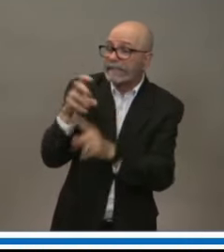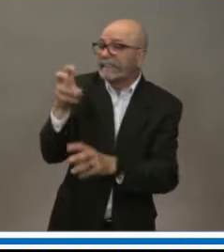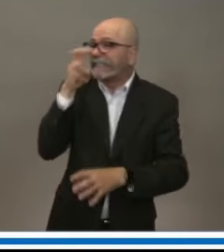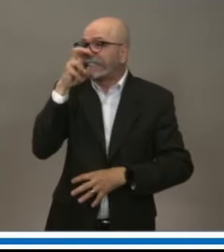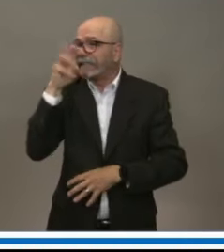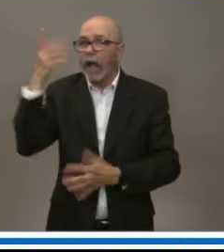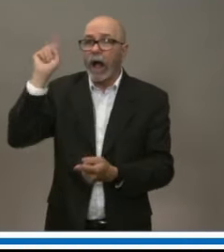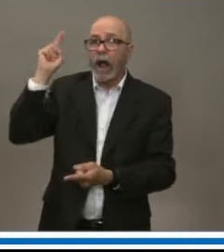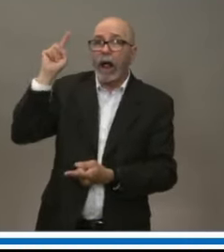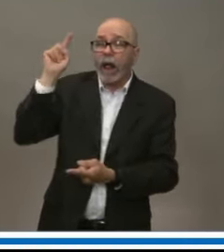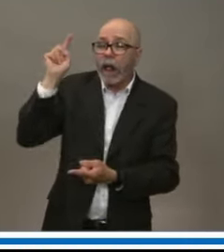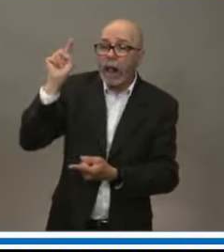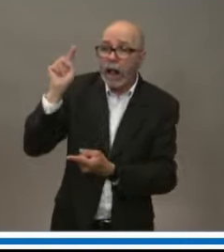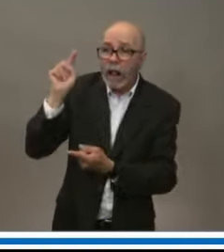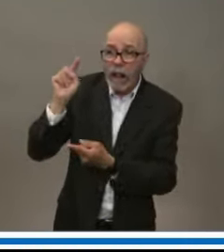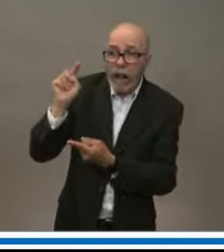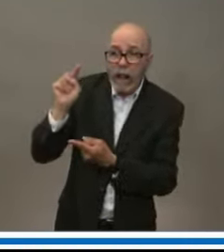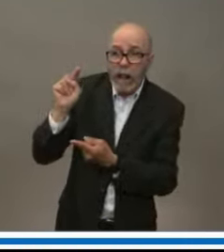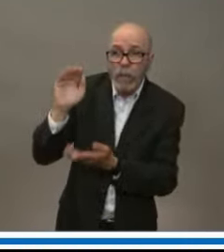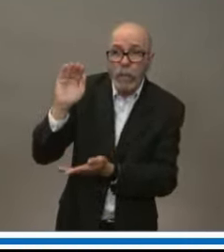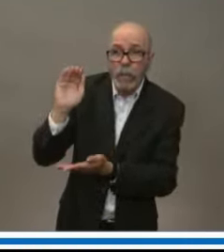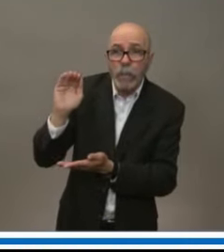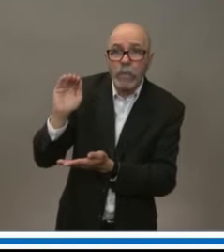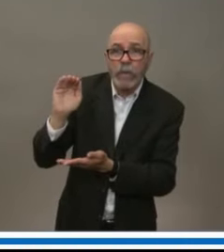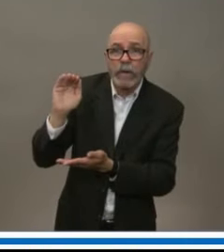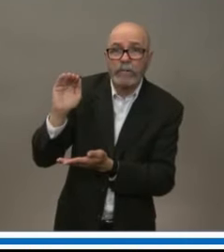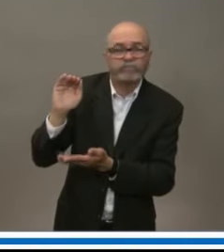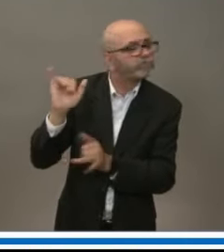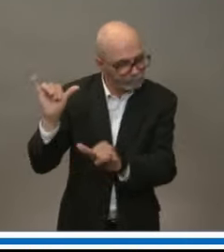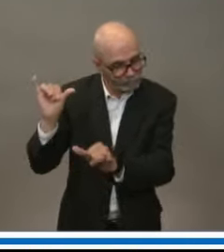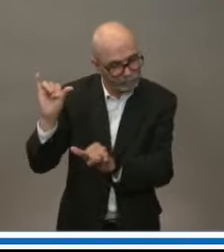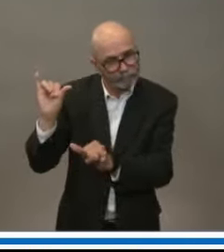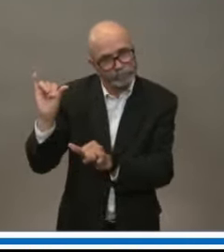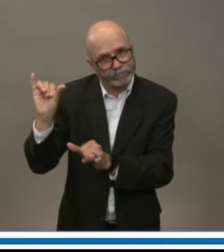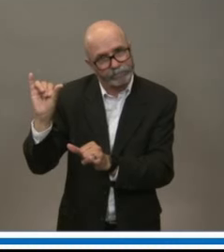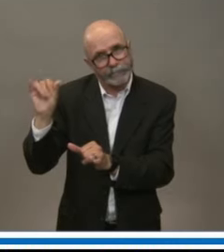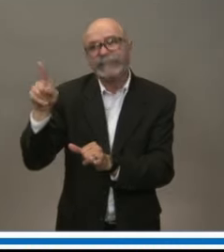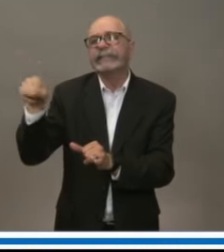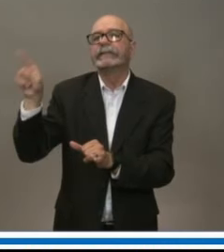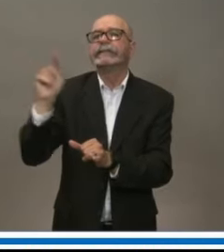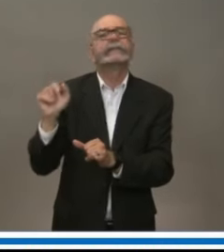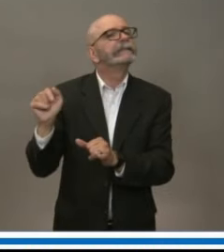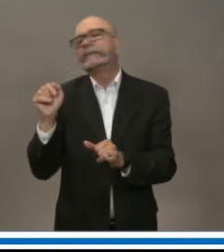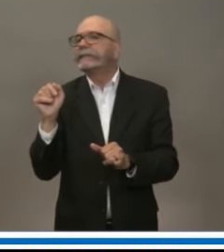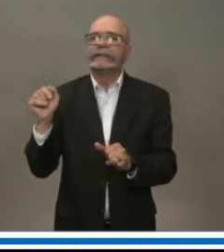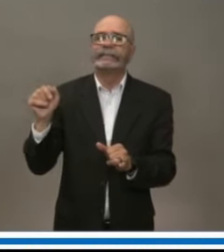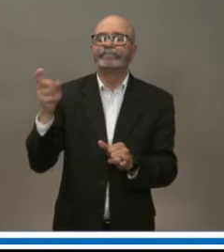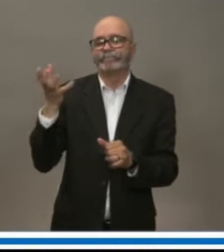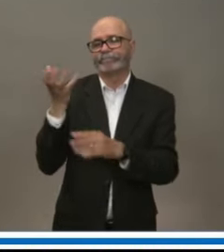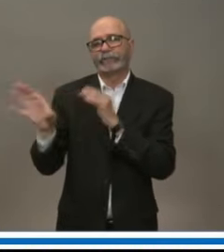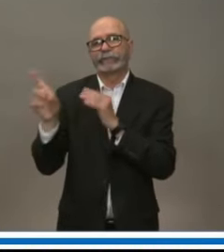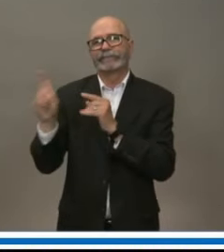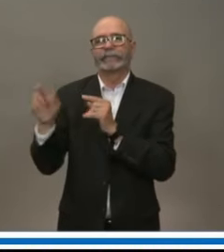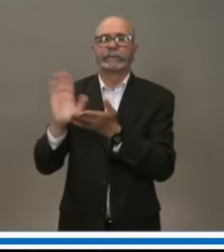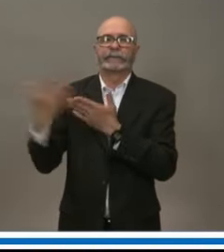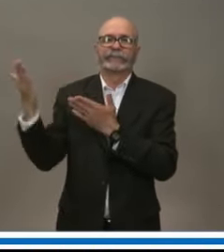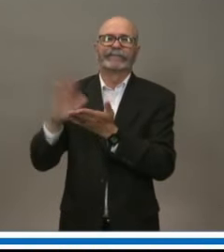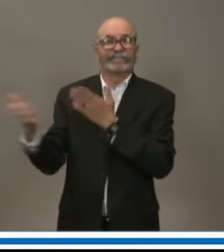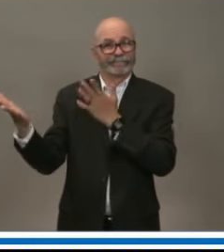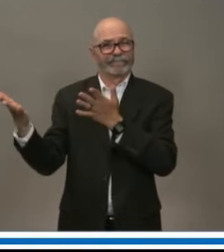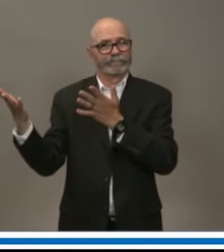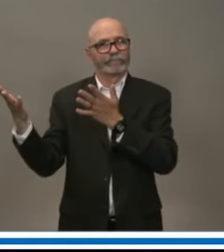to everything right away, at what point are you and your government going to make a decision about whether or not you need to issue layoffs to provincial